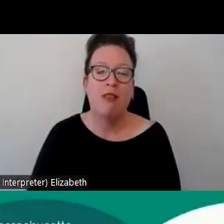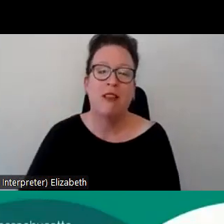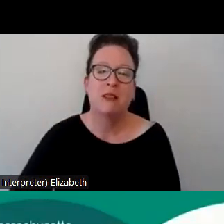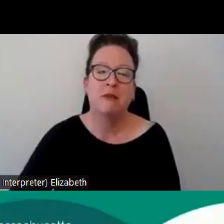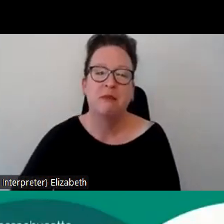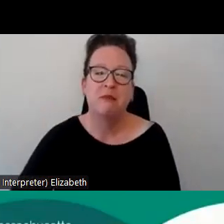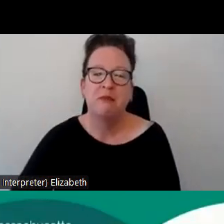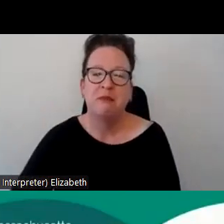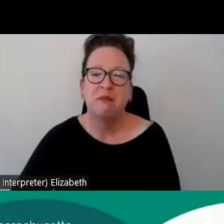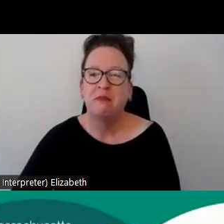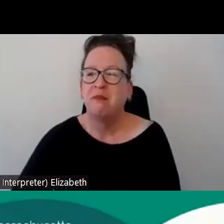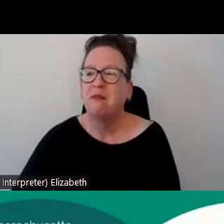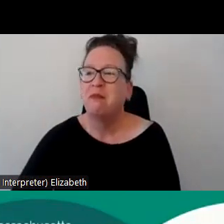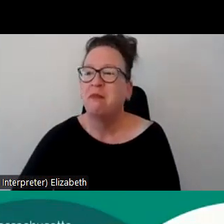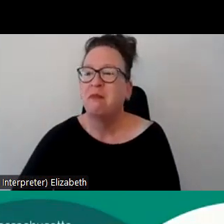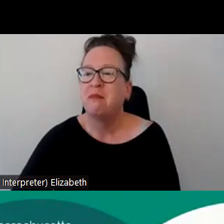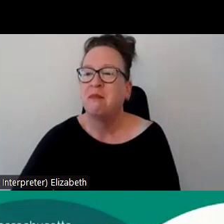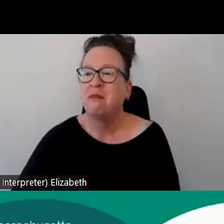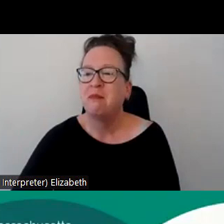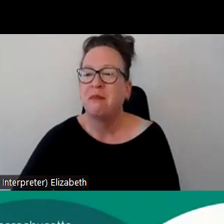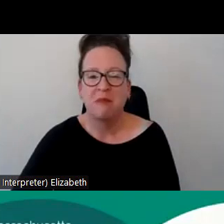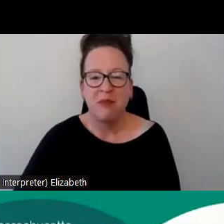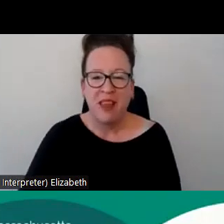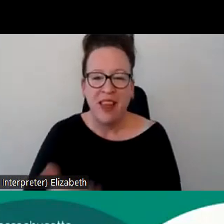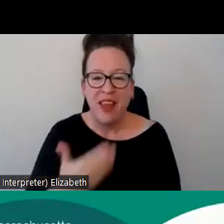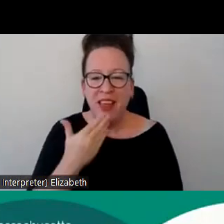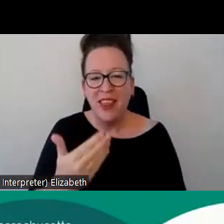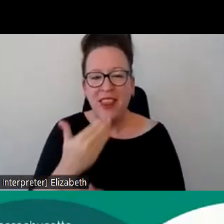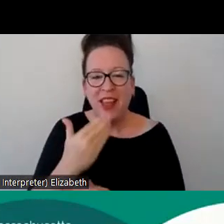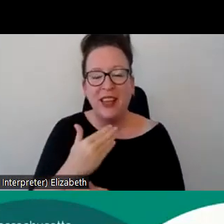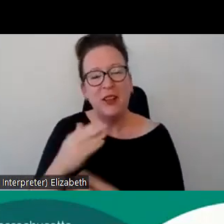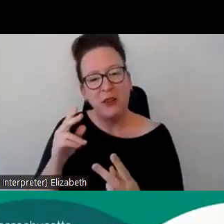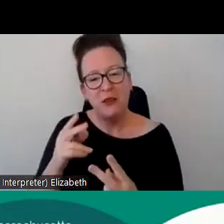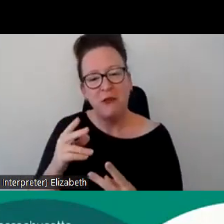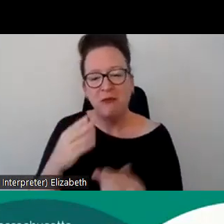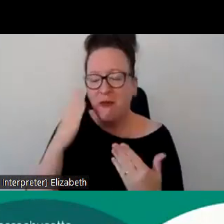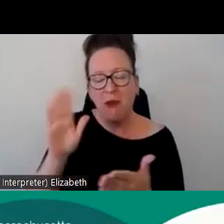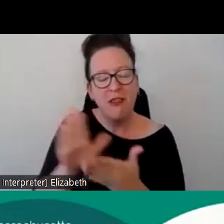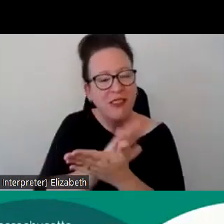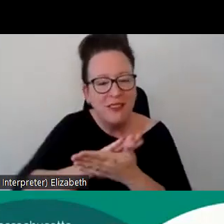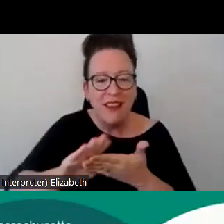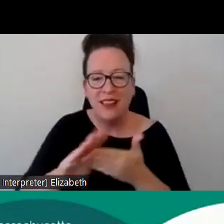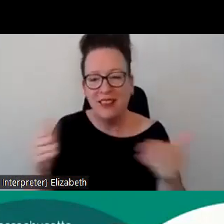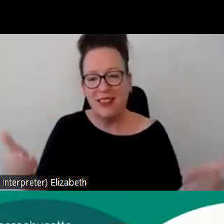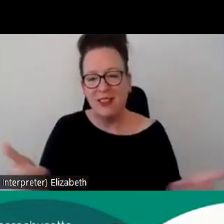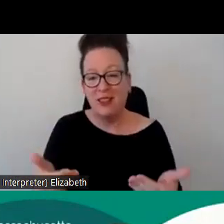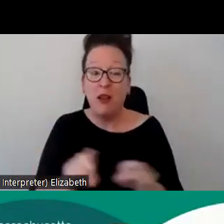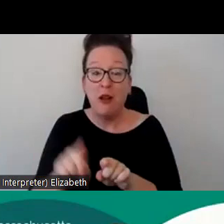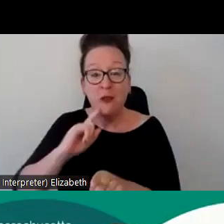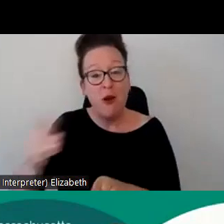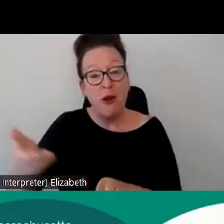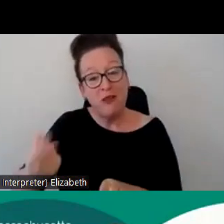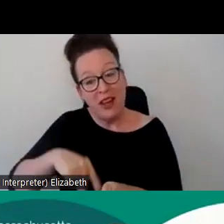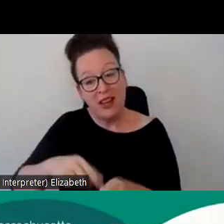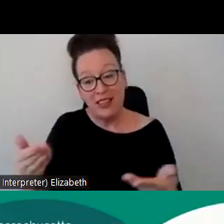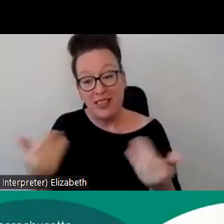Thank you, Mikayla, and thank you, Jacob, for such a nice introduction and for inviting us here tonight to be